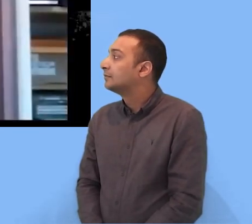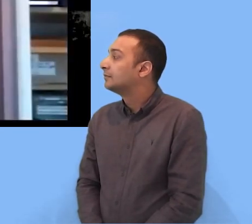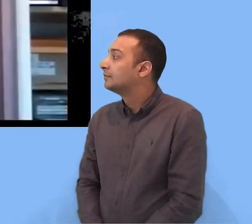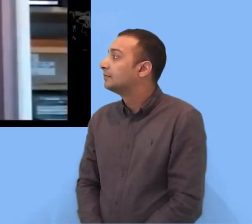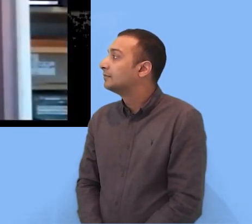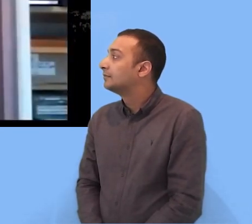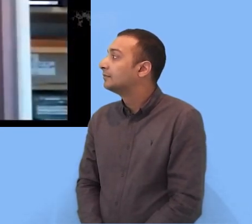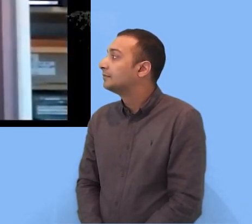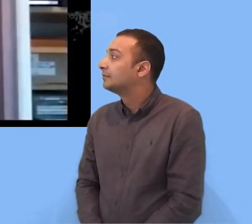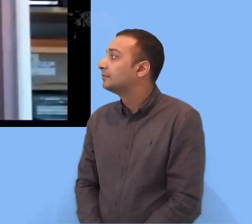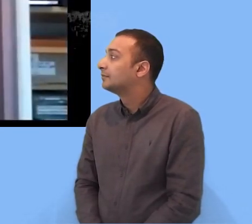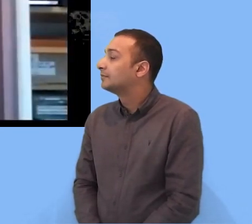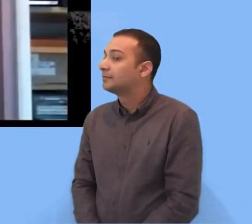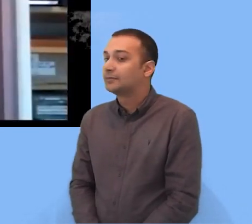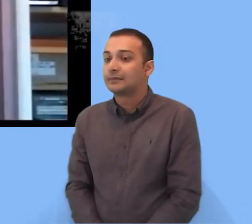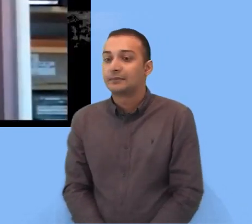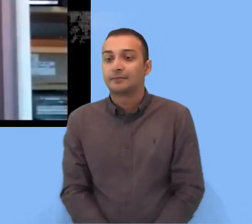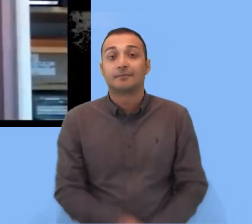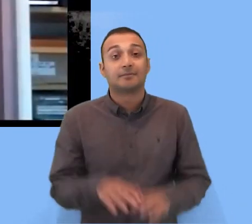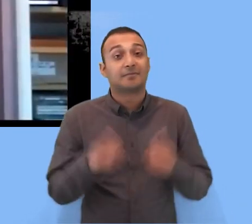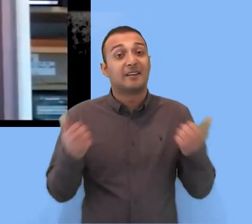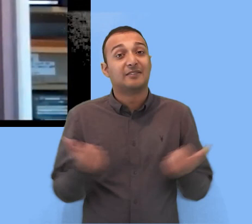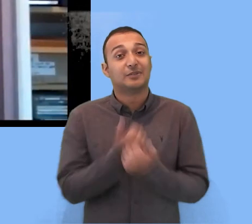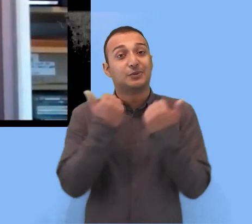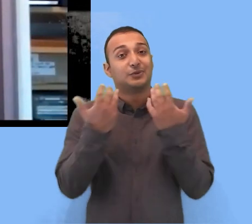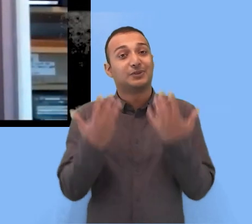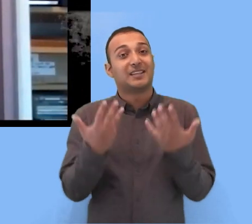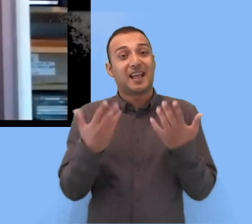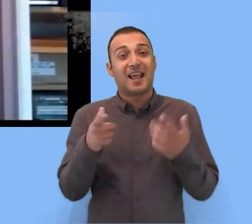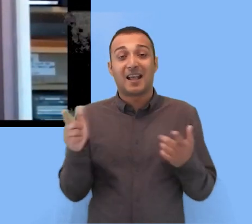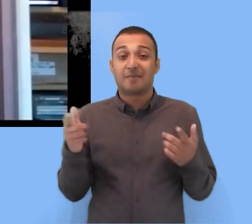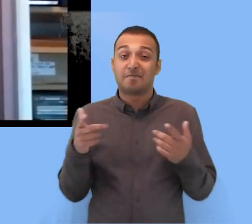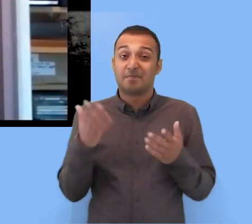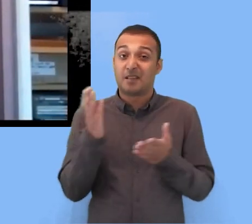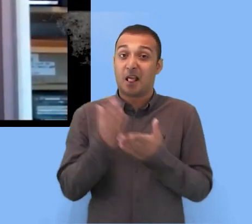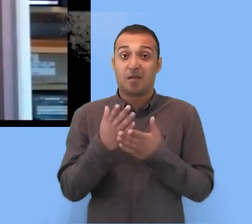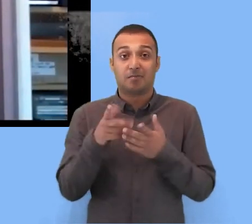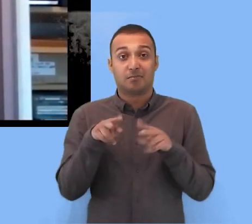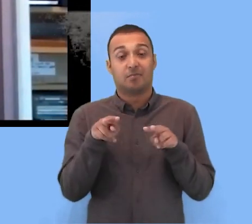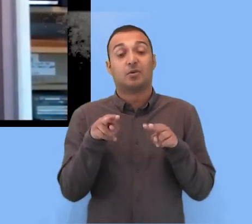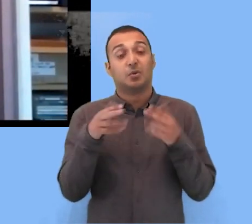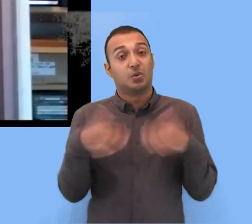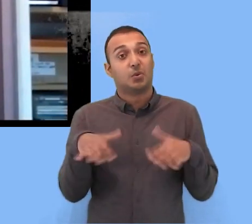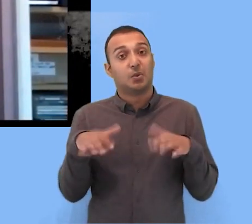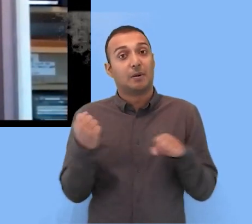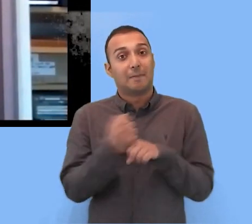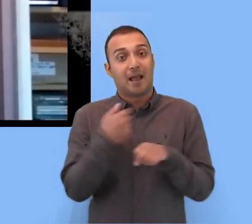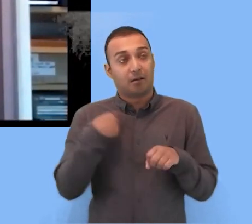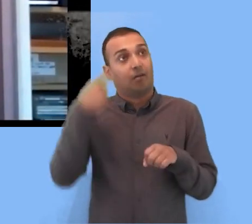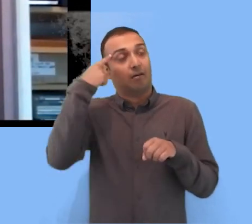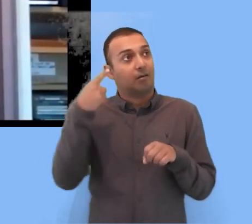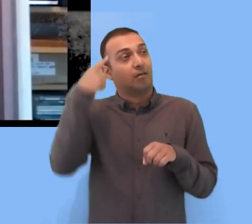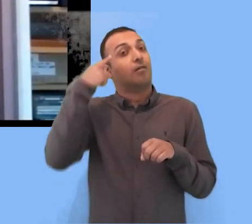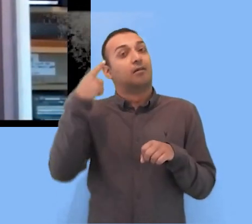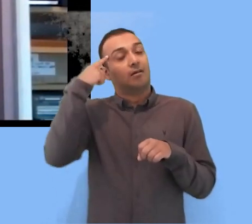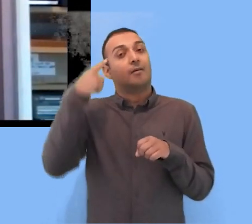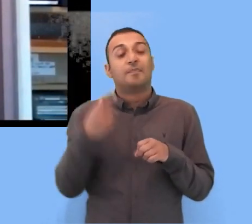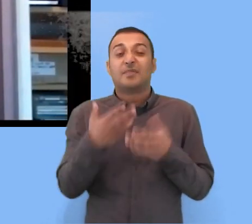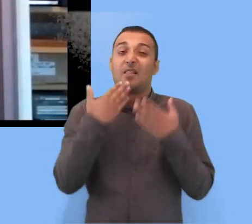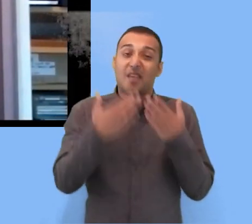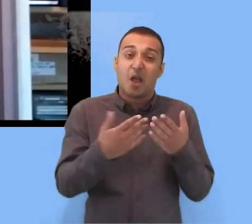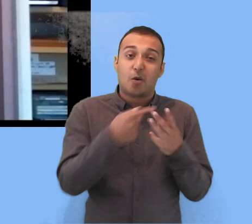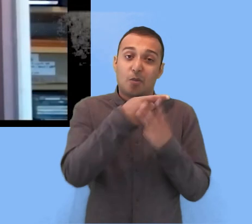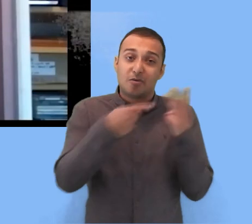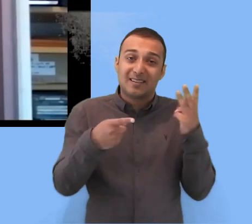Okay, so that's it for today's conference then. And what an interesting and thought-provoking session it's been. Thanks so much to our guest speakers, Jamel, Suma